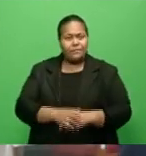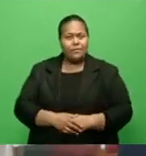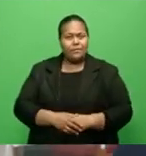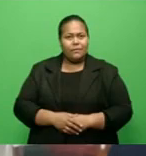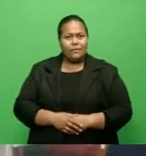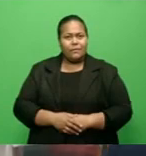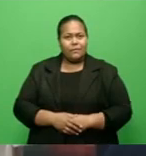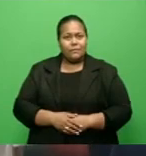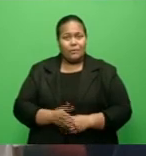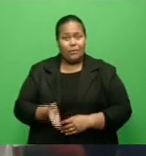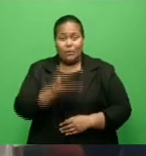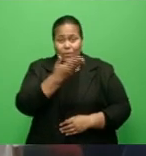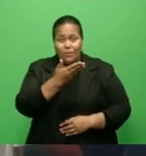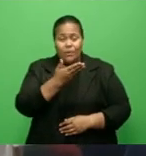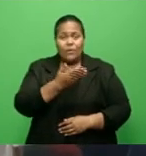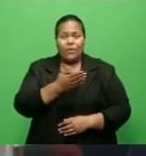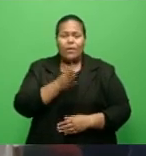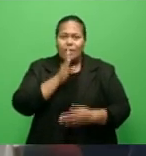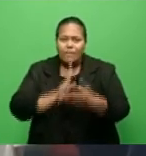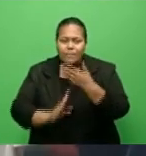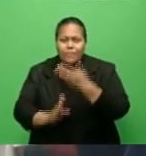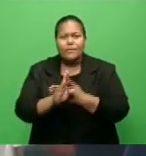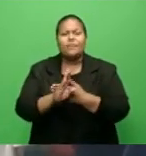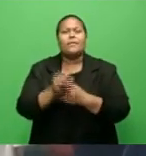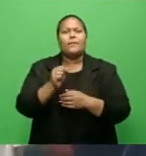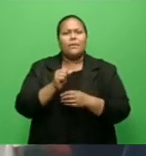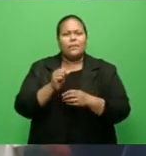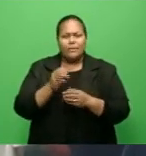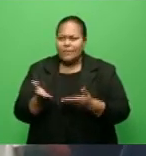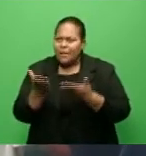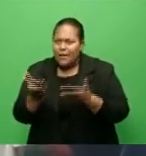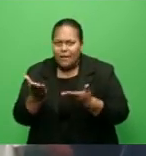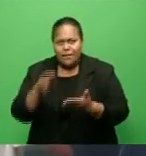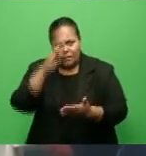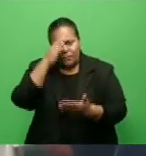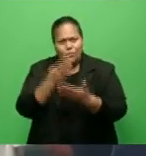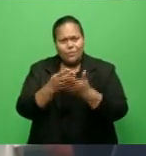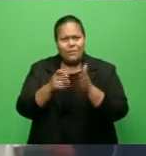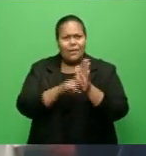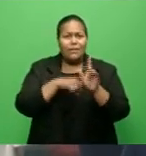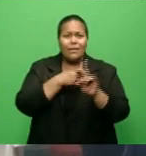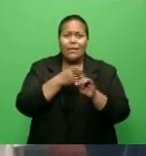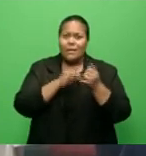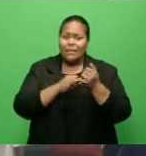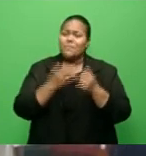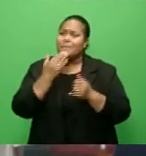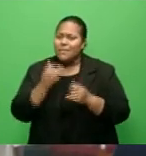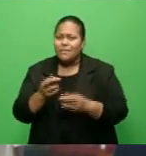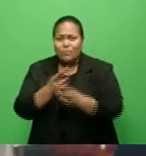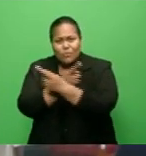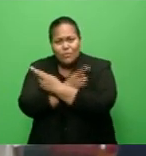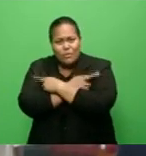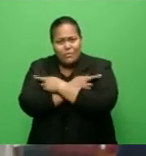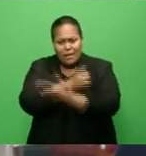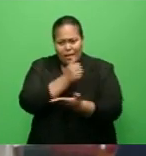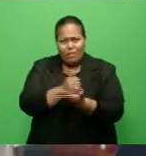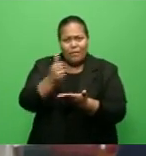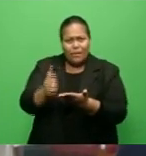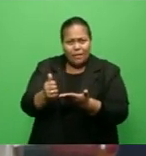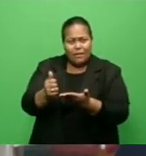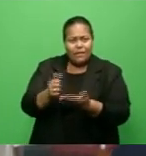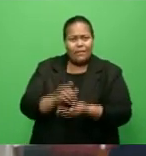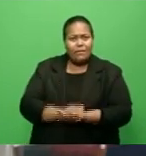plea to the students of RKS, again, respect the authorities and make sure